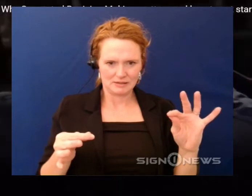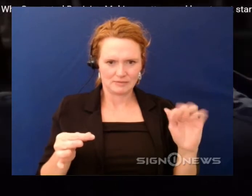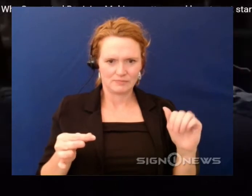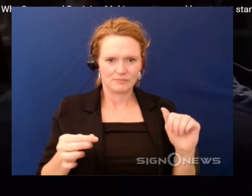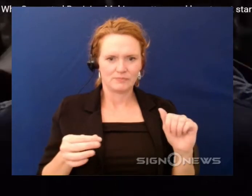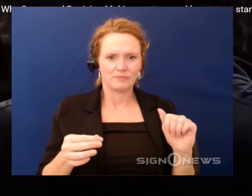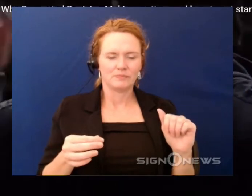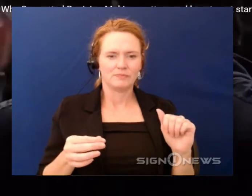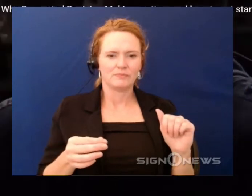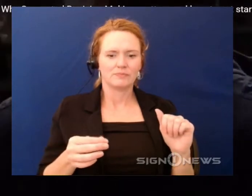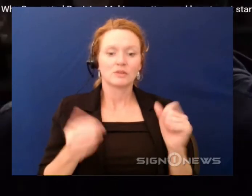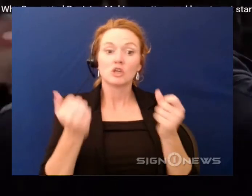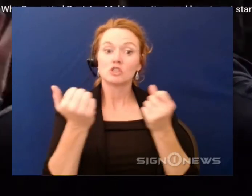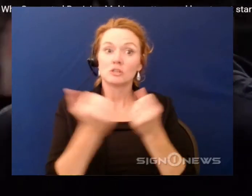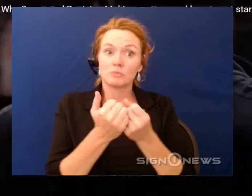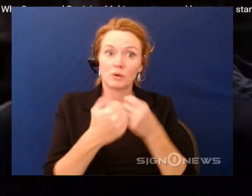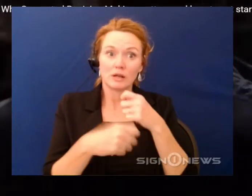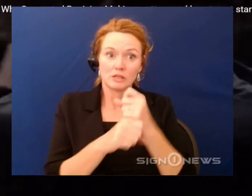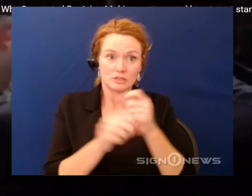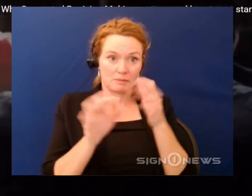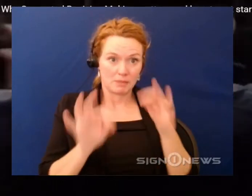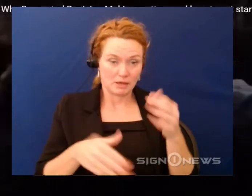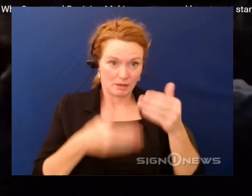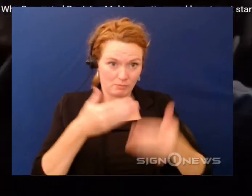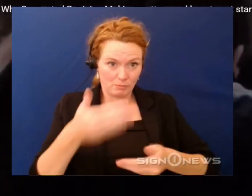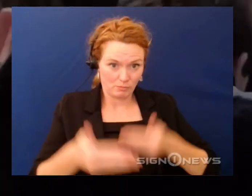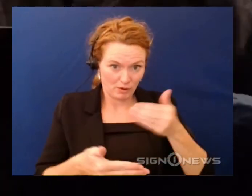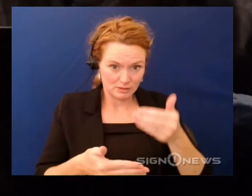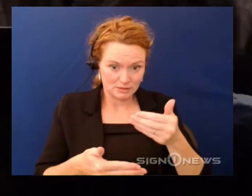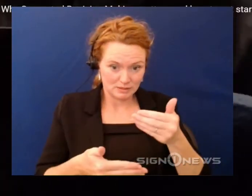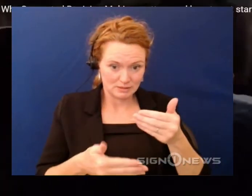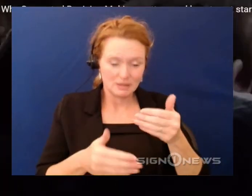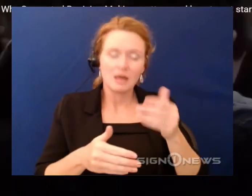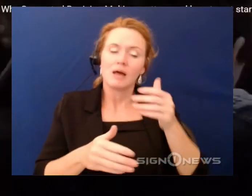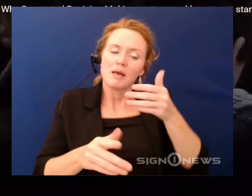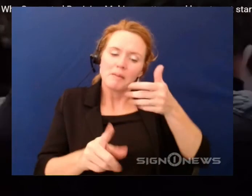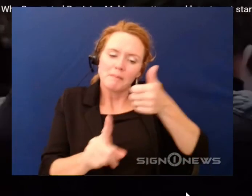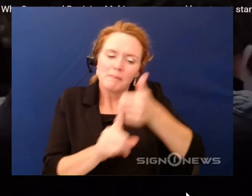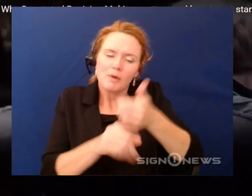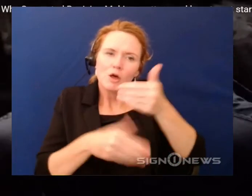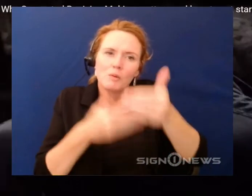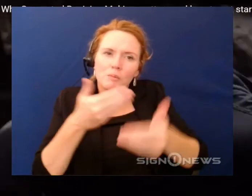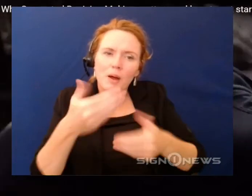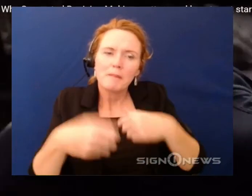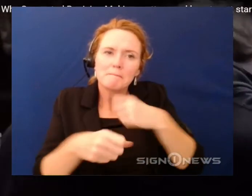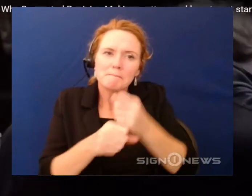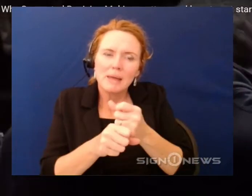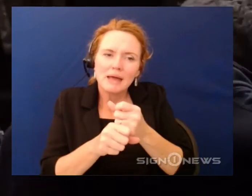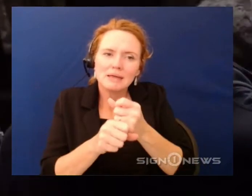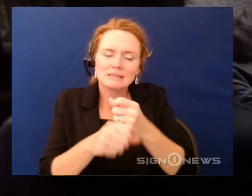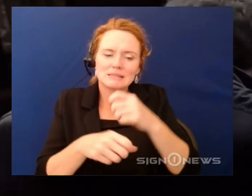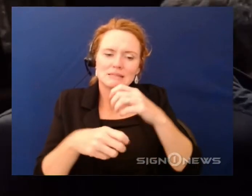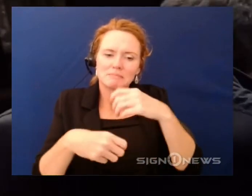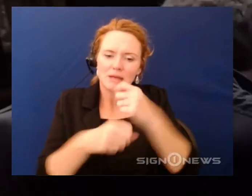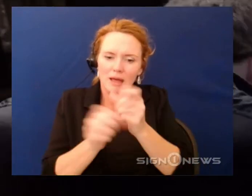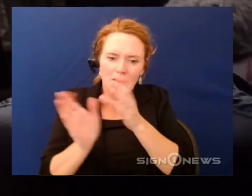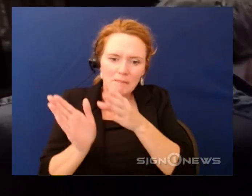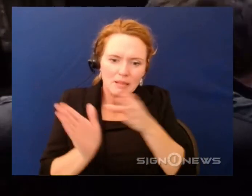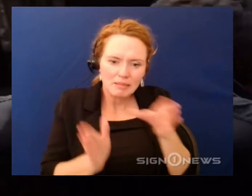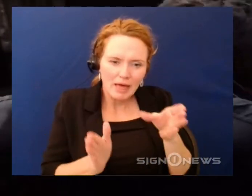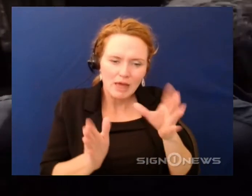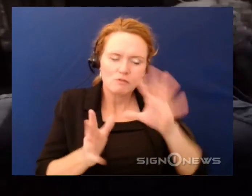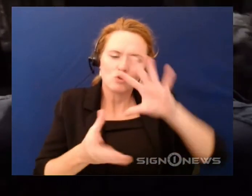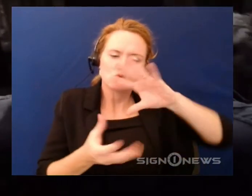A supported decision-making process. I say process because a supported decision-making plan is part of an overall